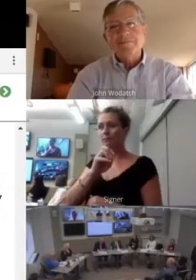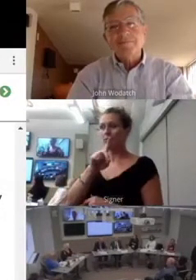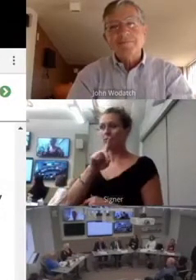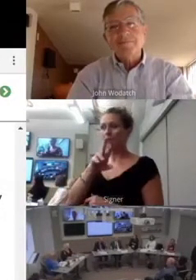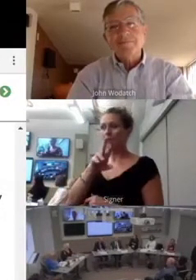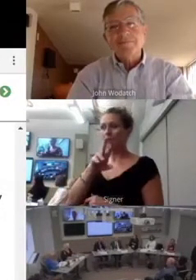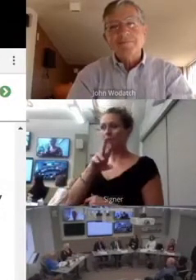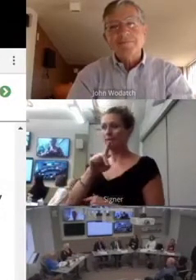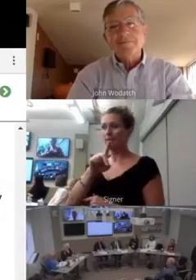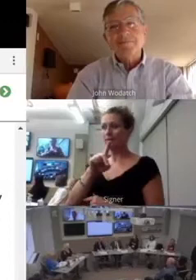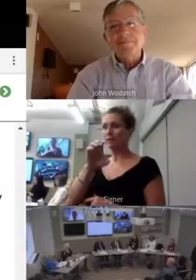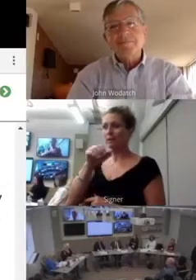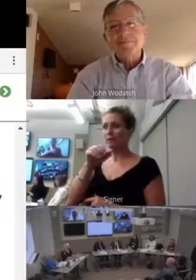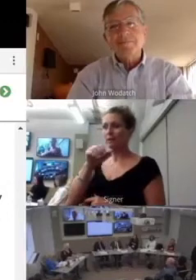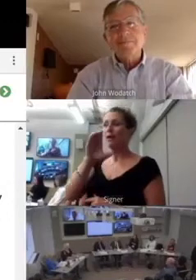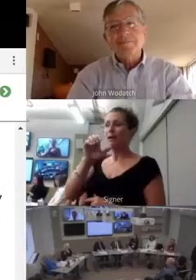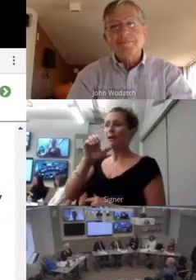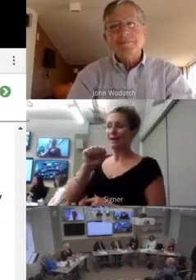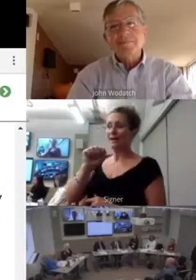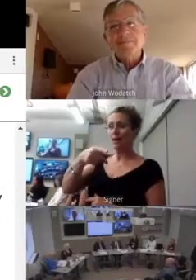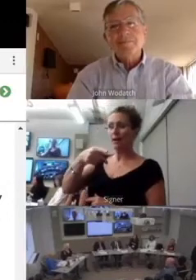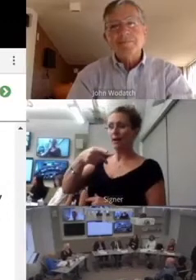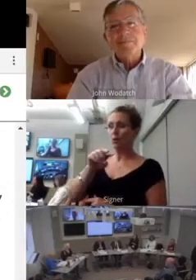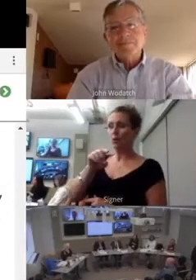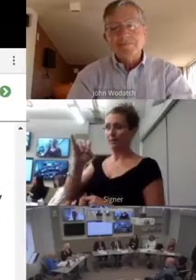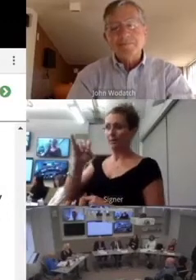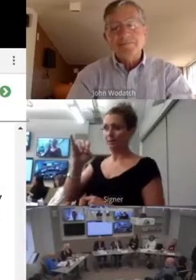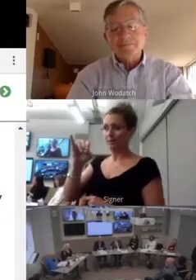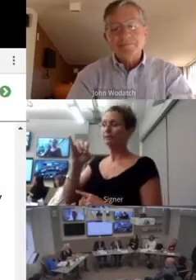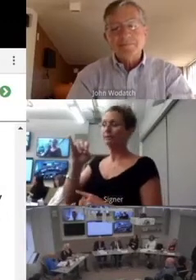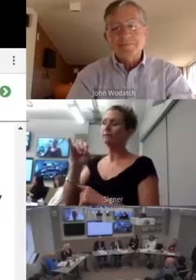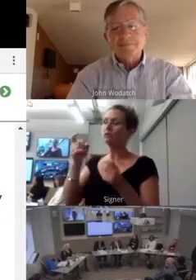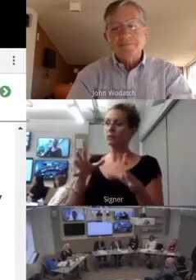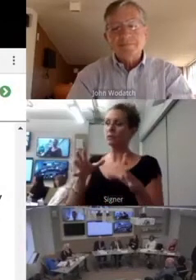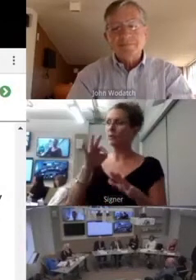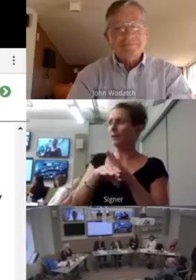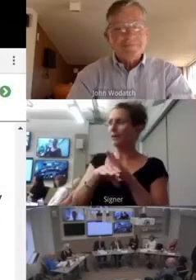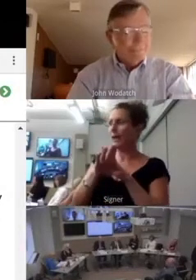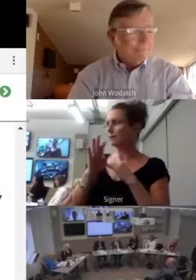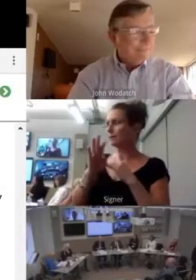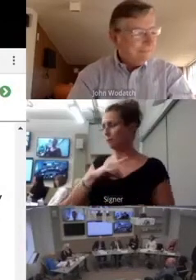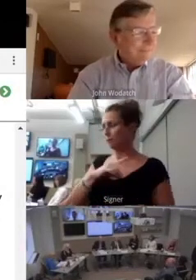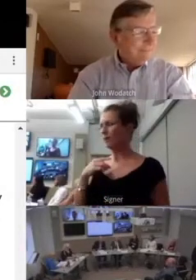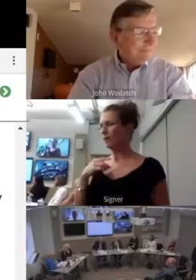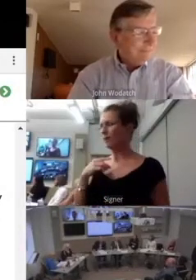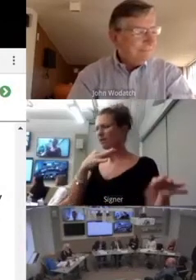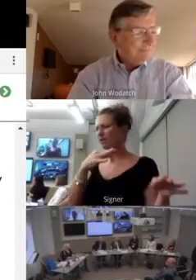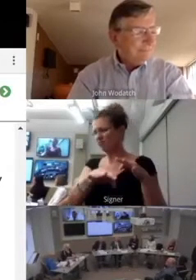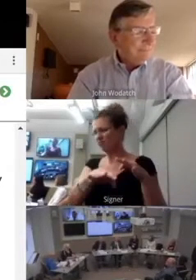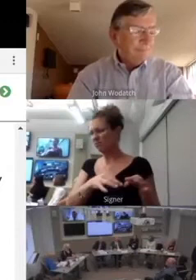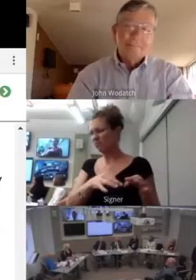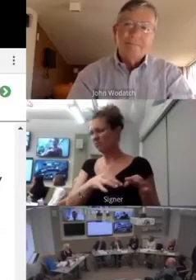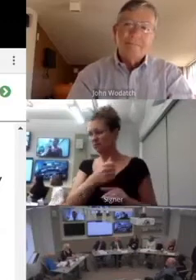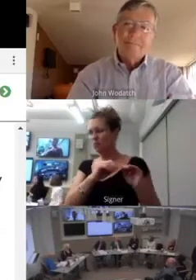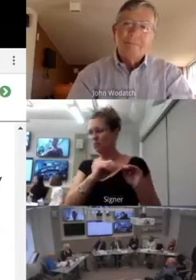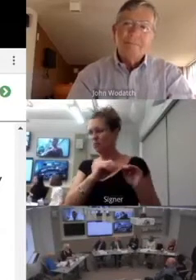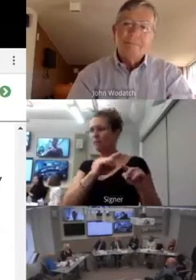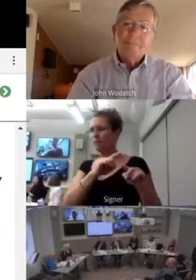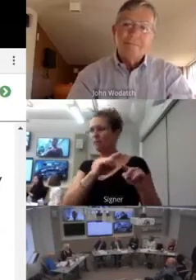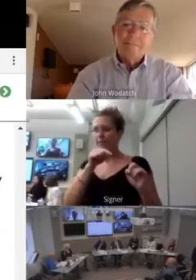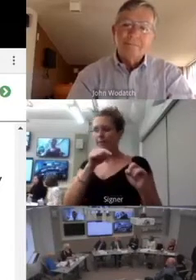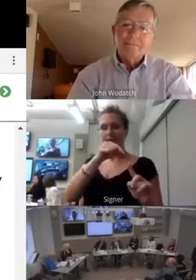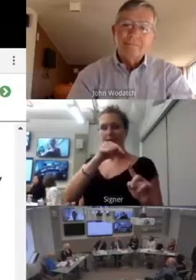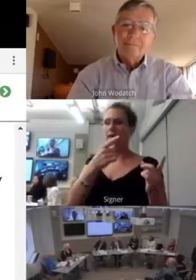Director of the U.S. Access Board. He'll tell you more about what they do, but they're at the center of developing recommendations